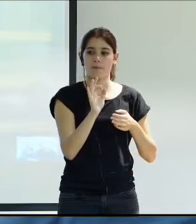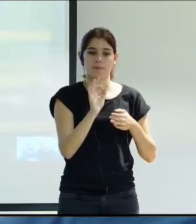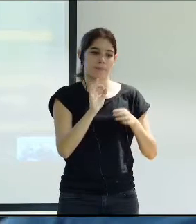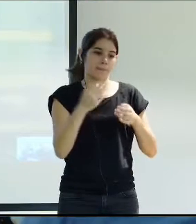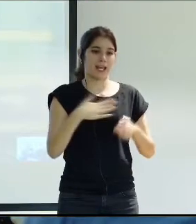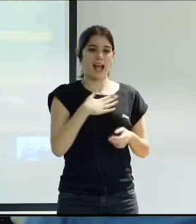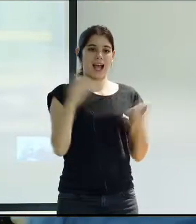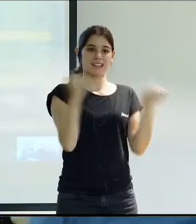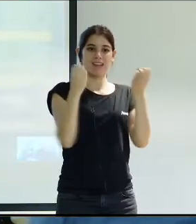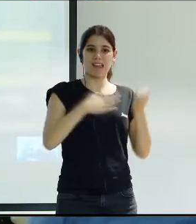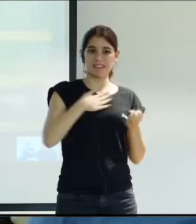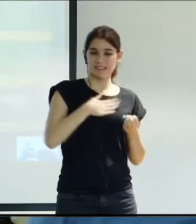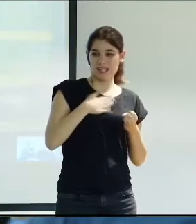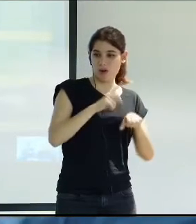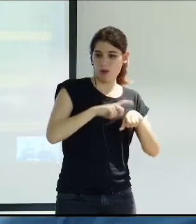medias, etc.